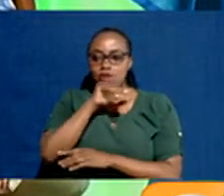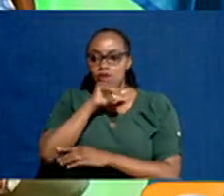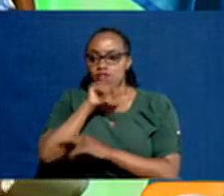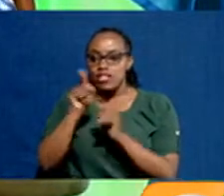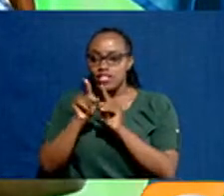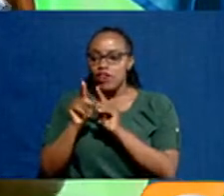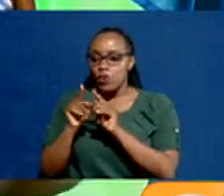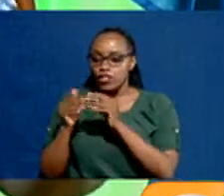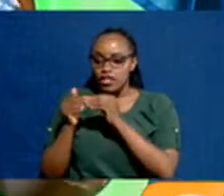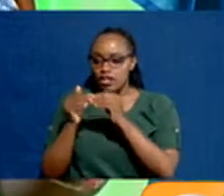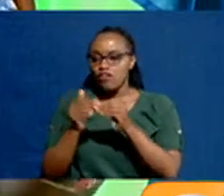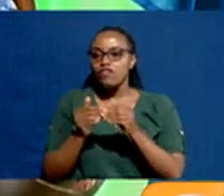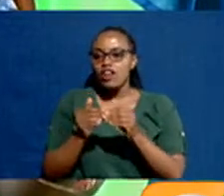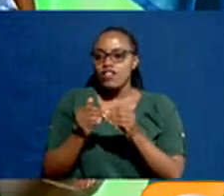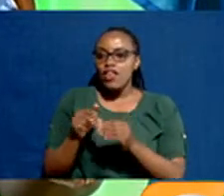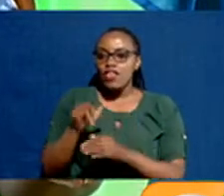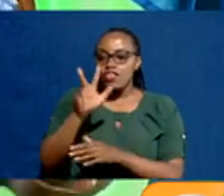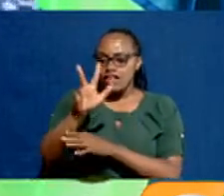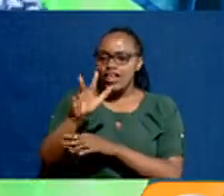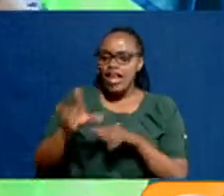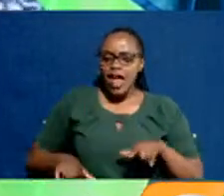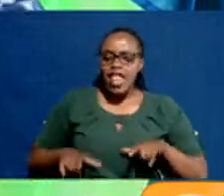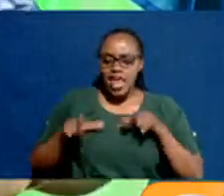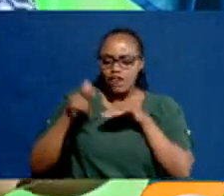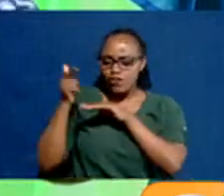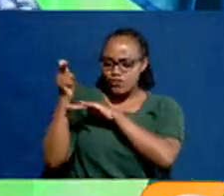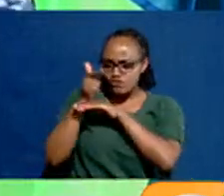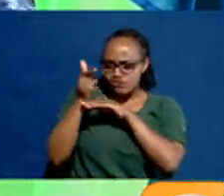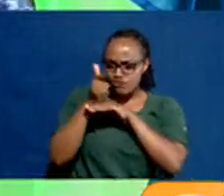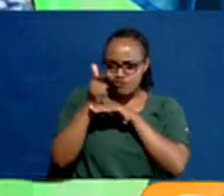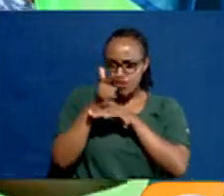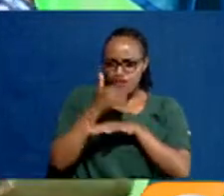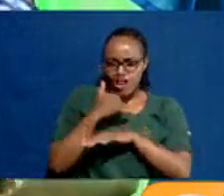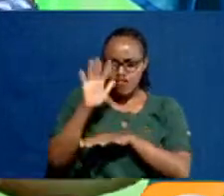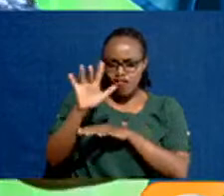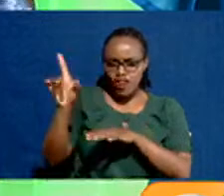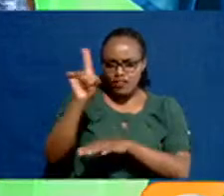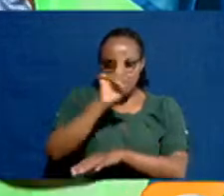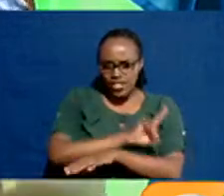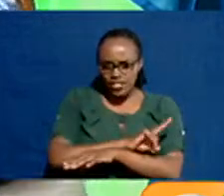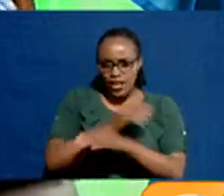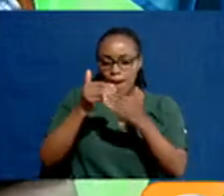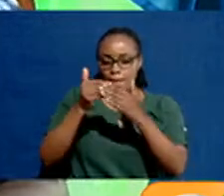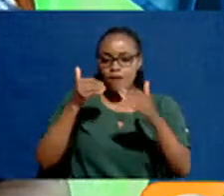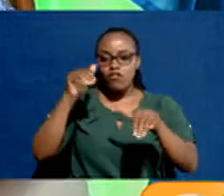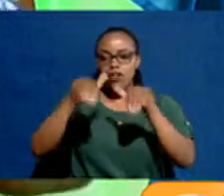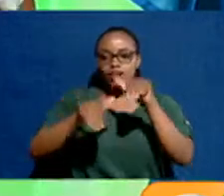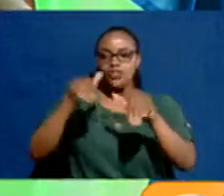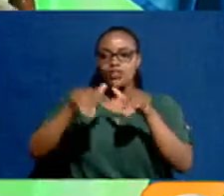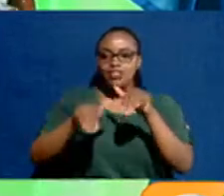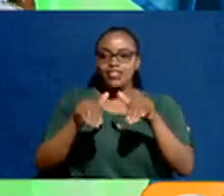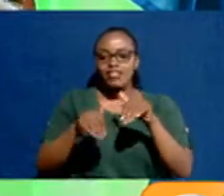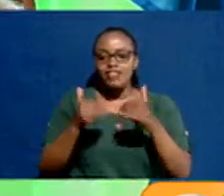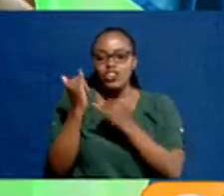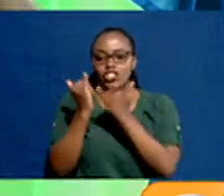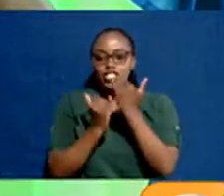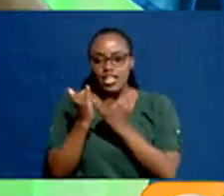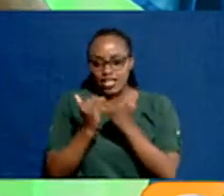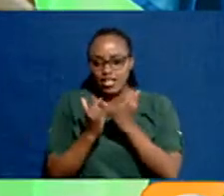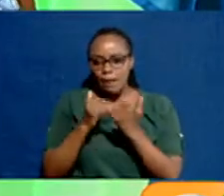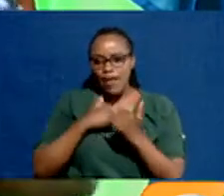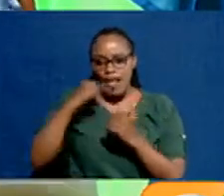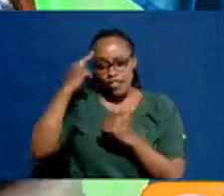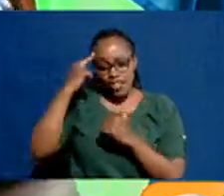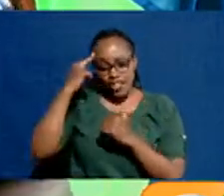was being given free live coverage. 5 days before the election, on Saturday, I think